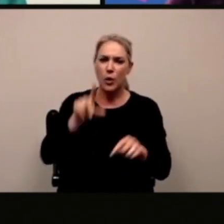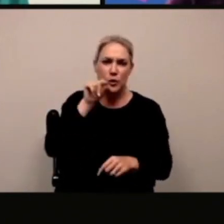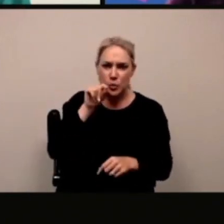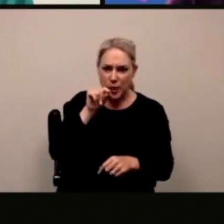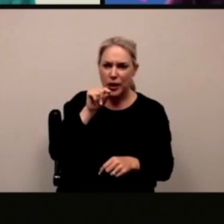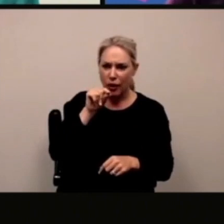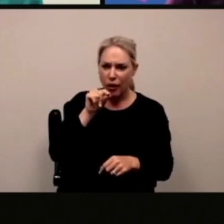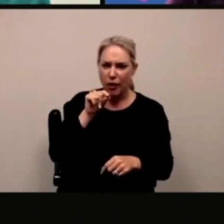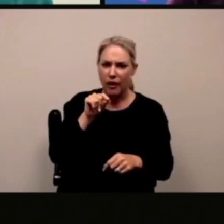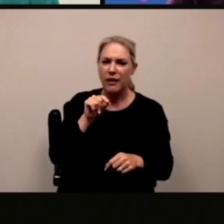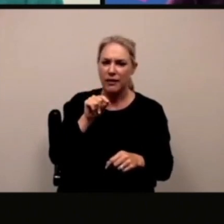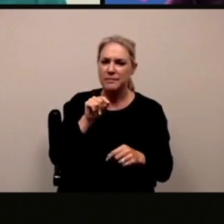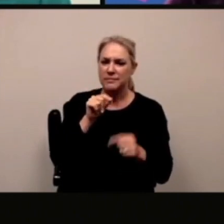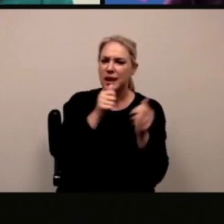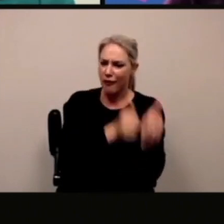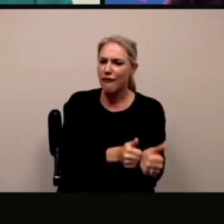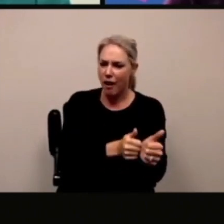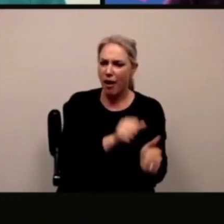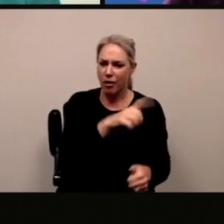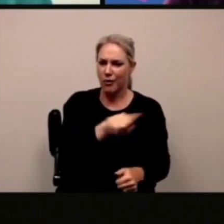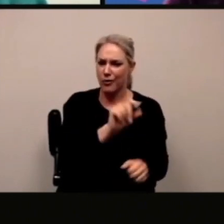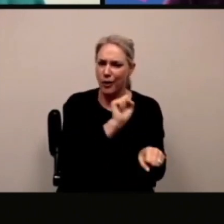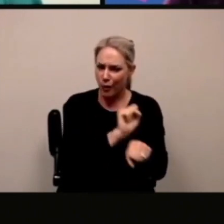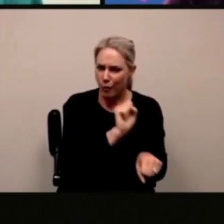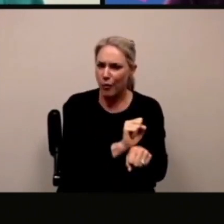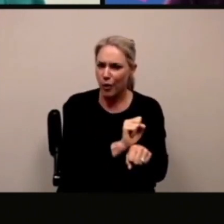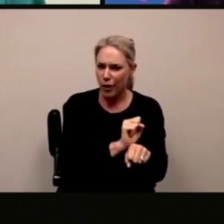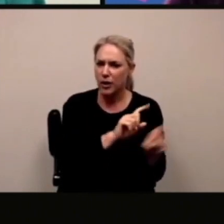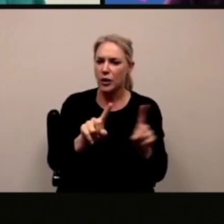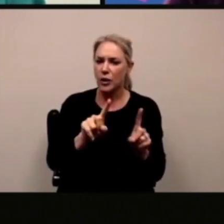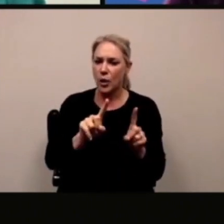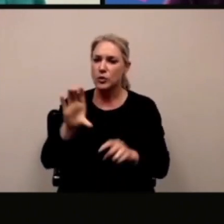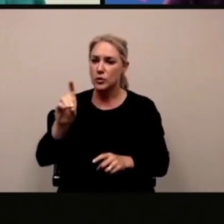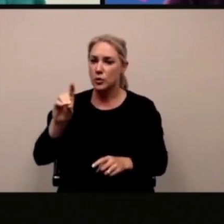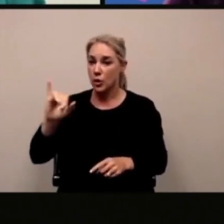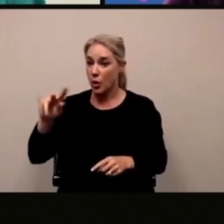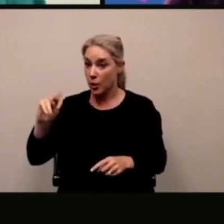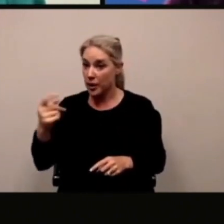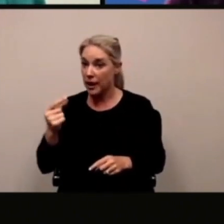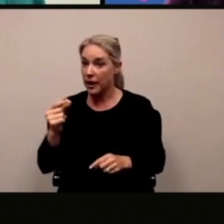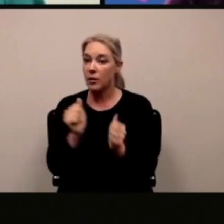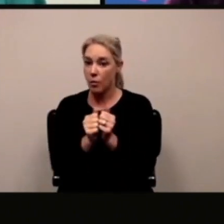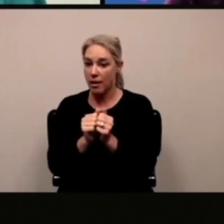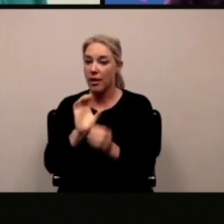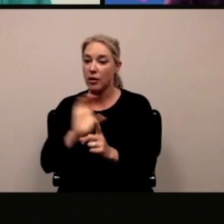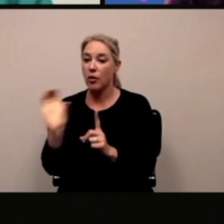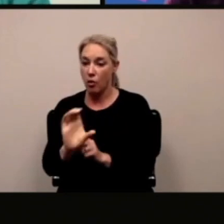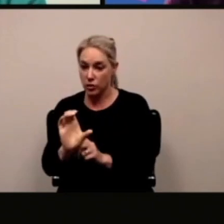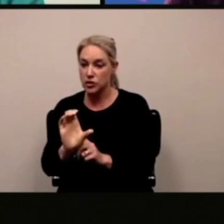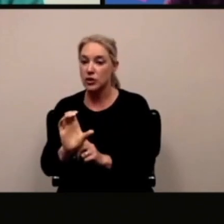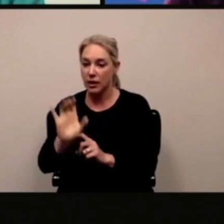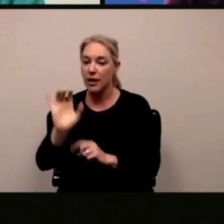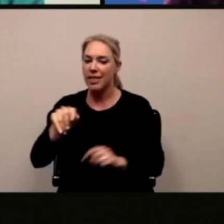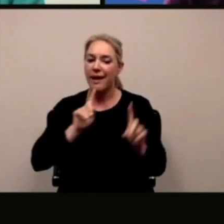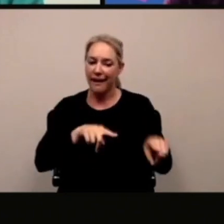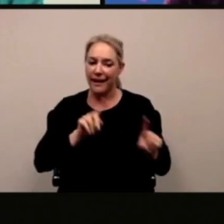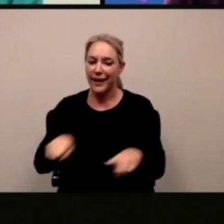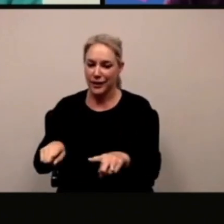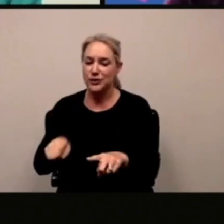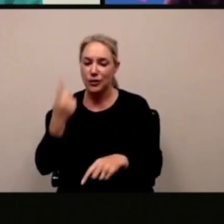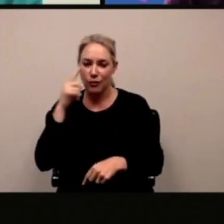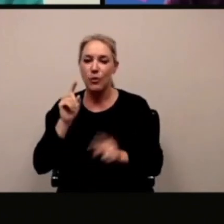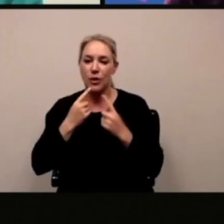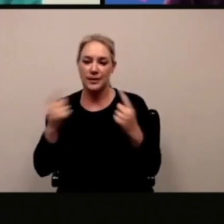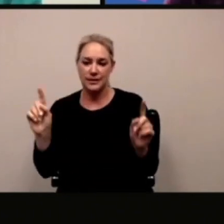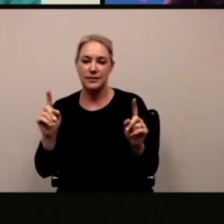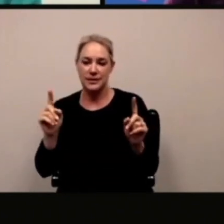work that they're doing. Go to Coding with Culture. You'll see exactly the answer to that question about those successes that